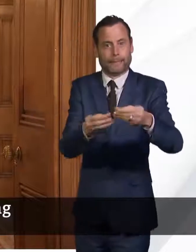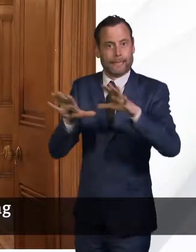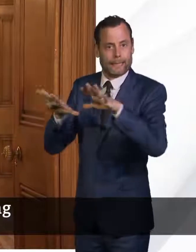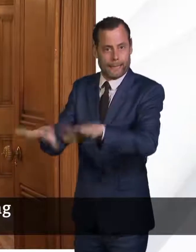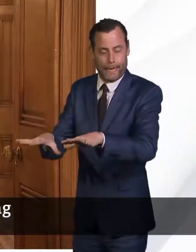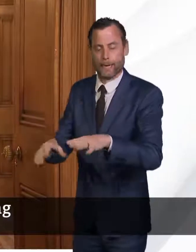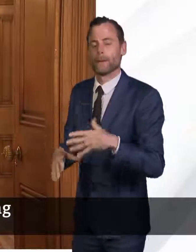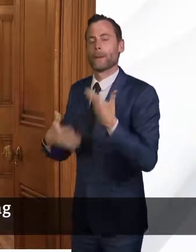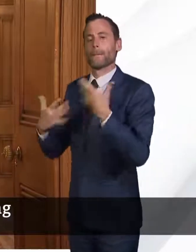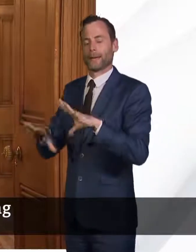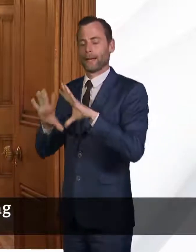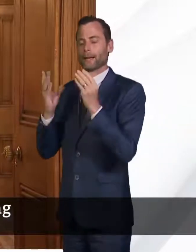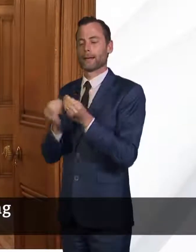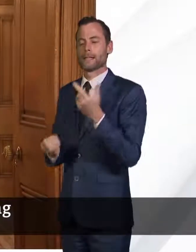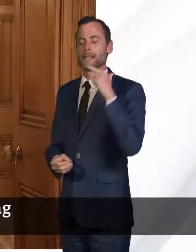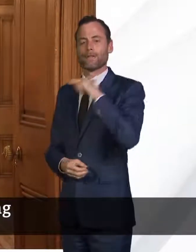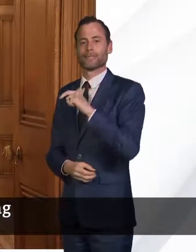been